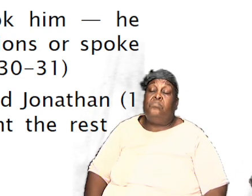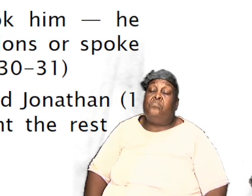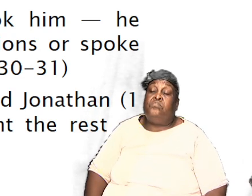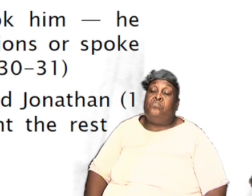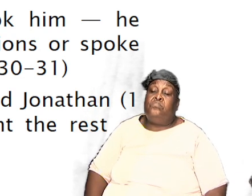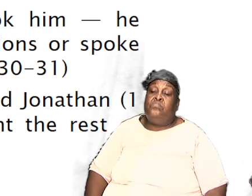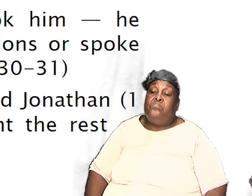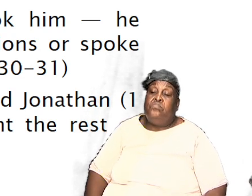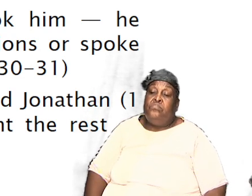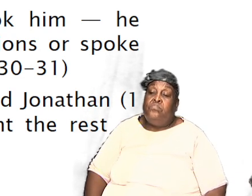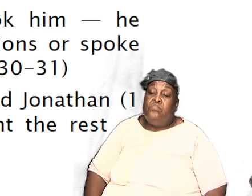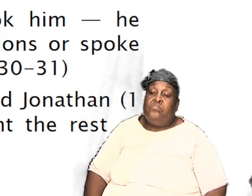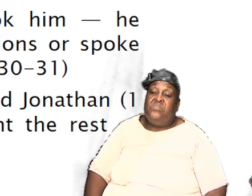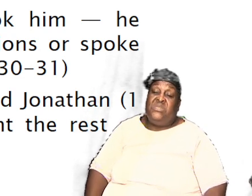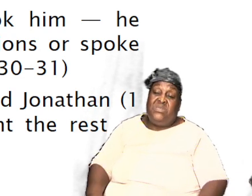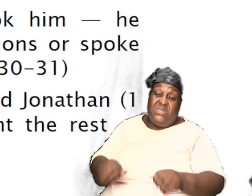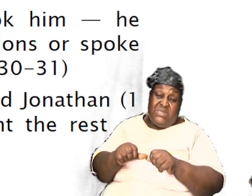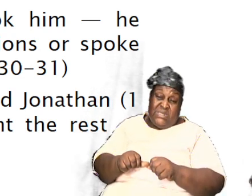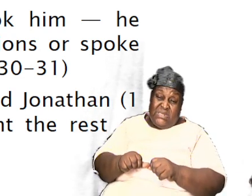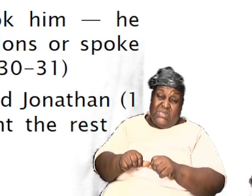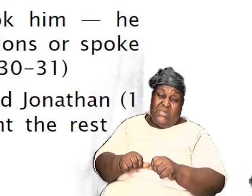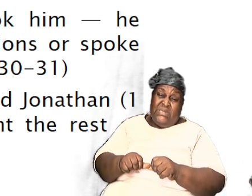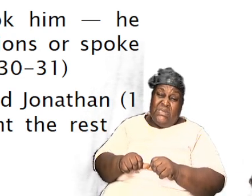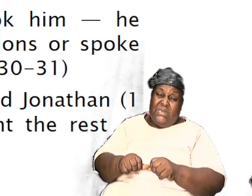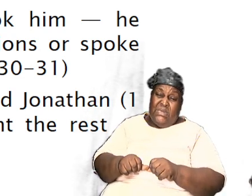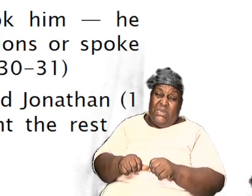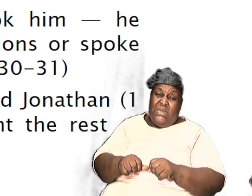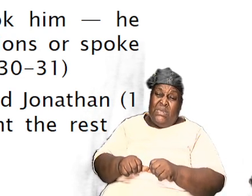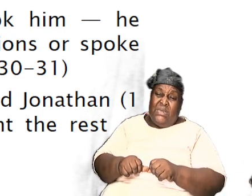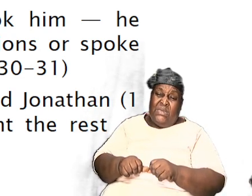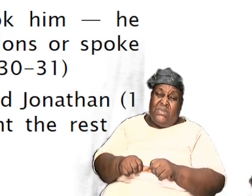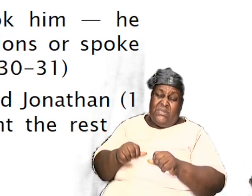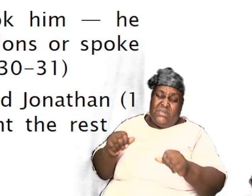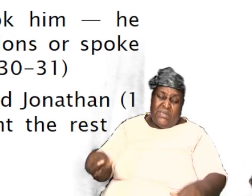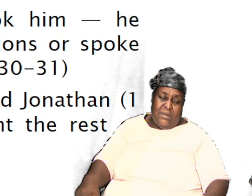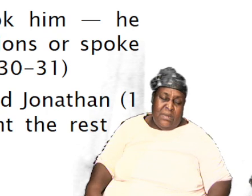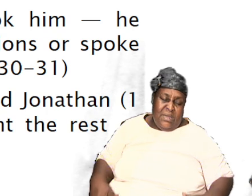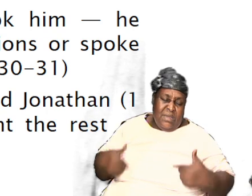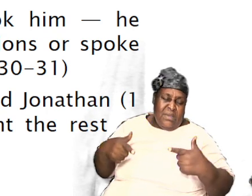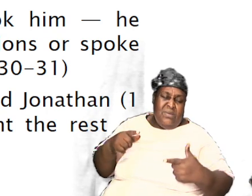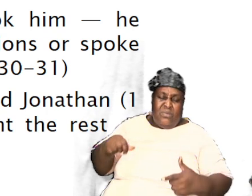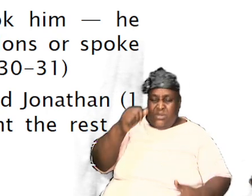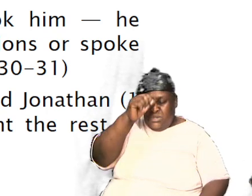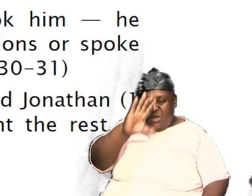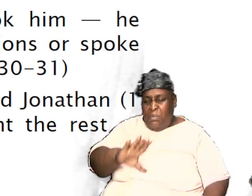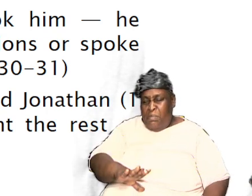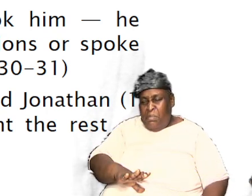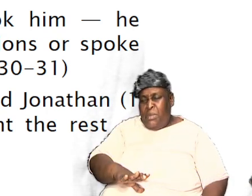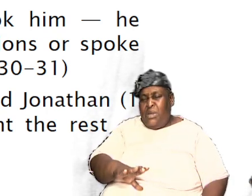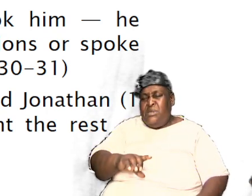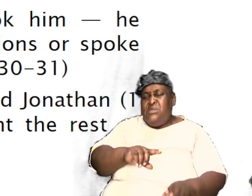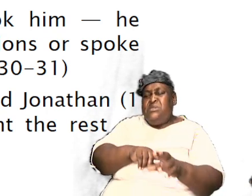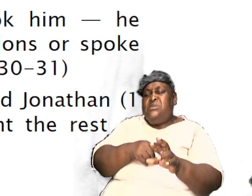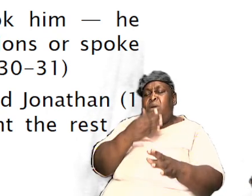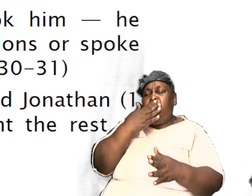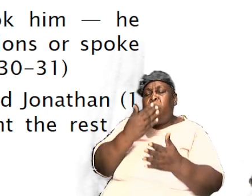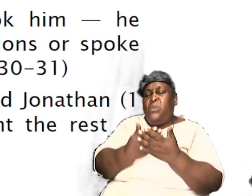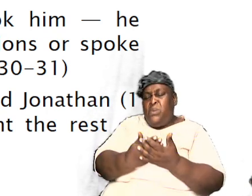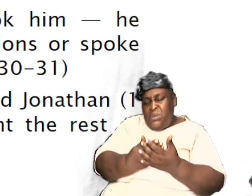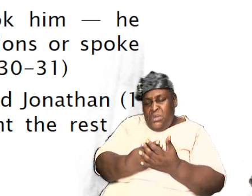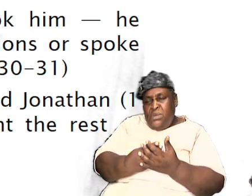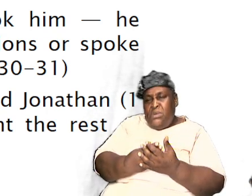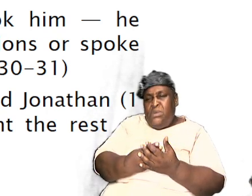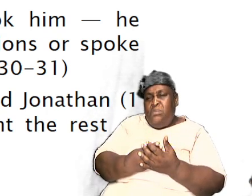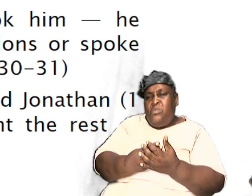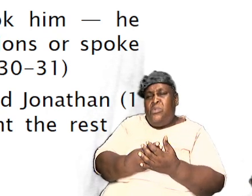He spent the rest of the life. It was a man that started out so good. He spent the rest of his